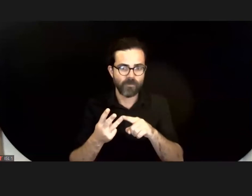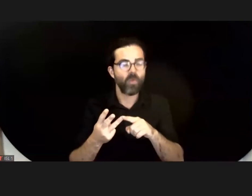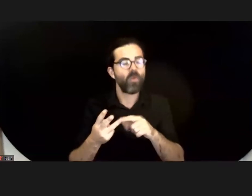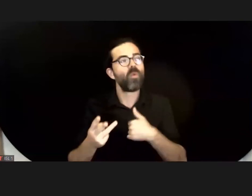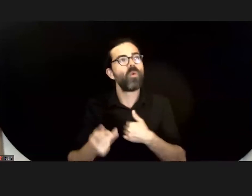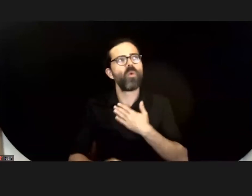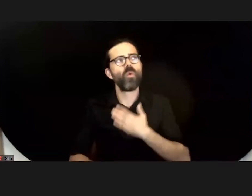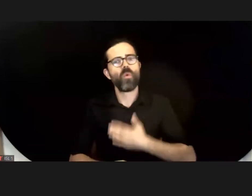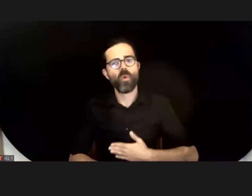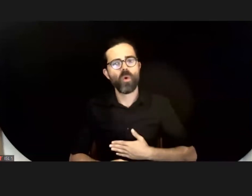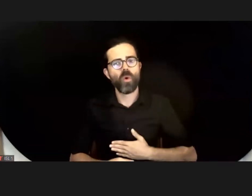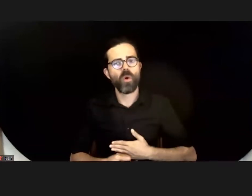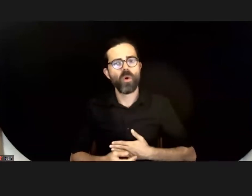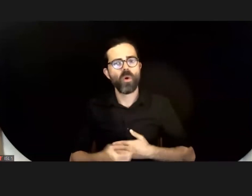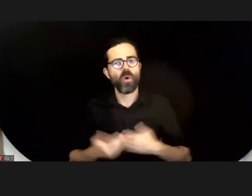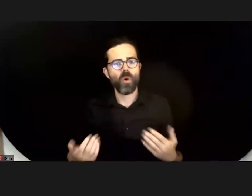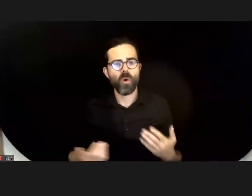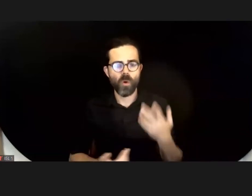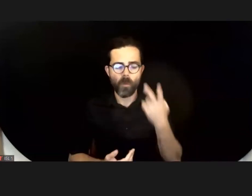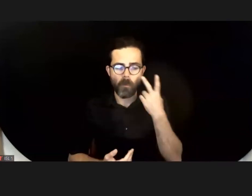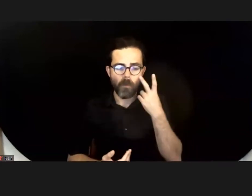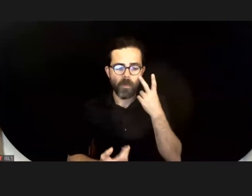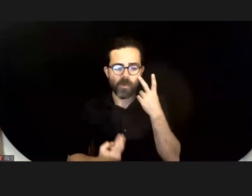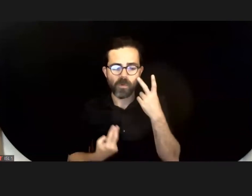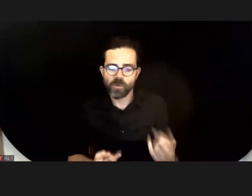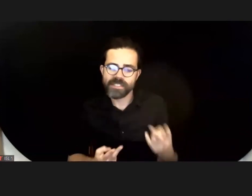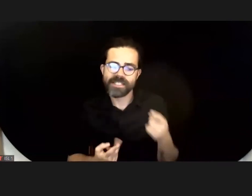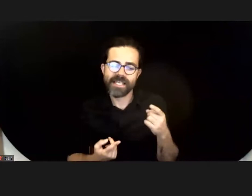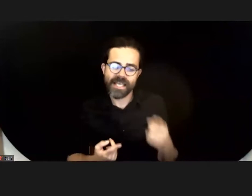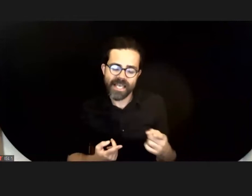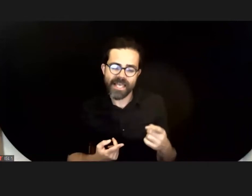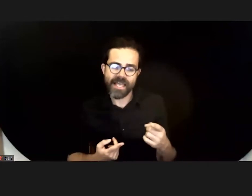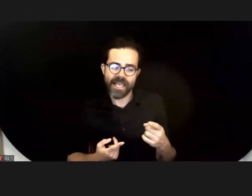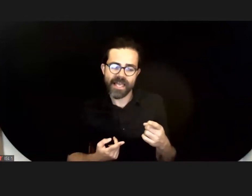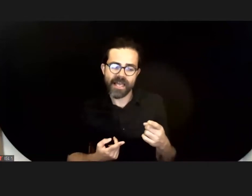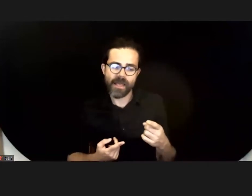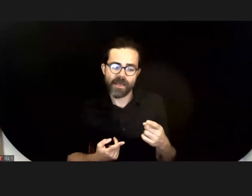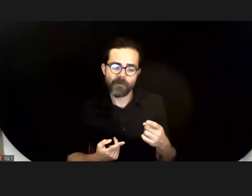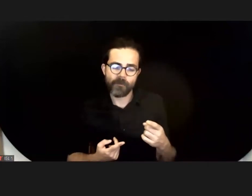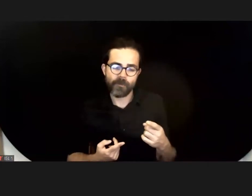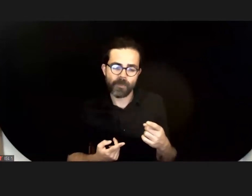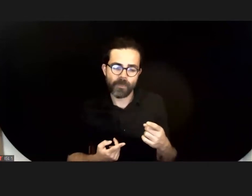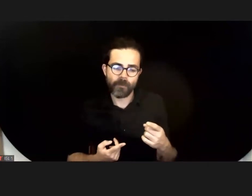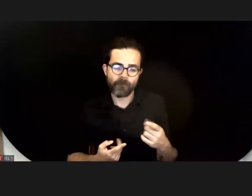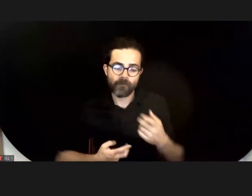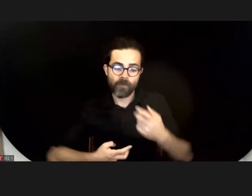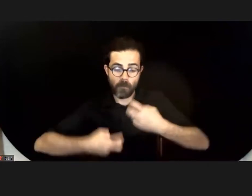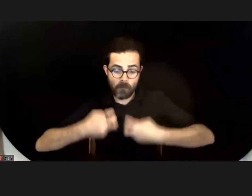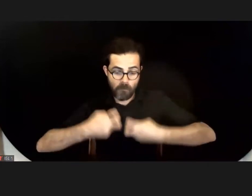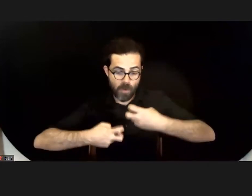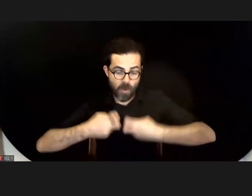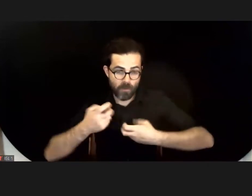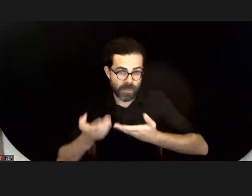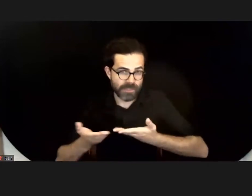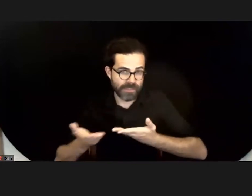that melody, if that problem resolution for me going from